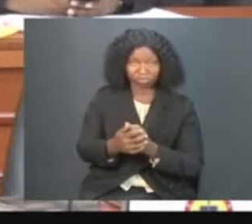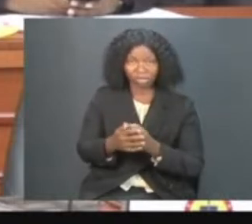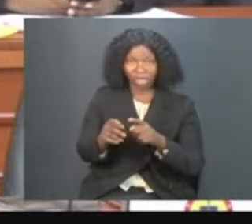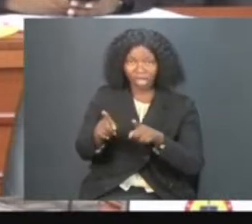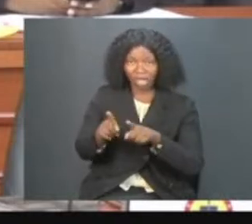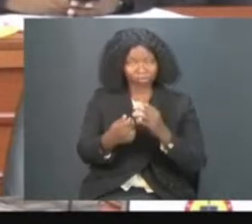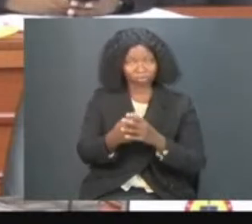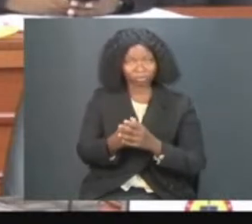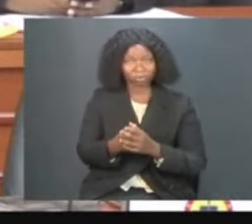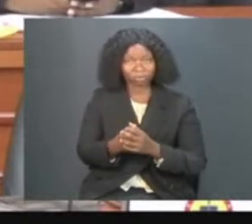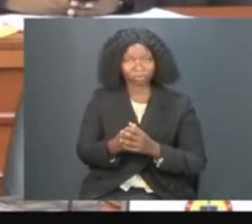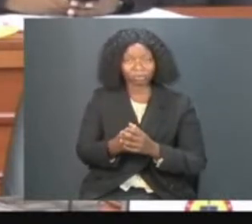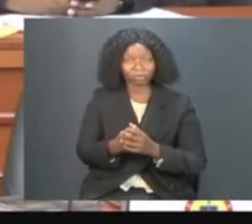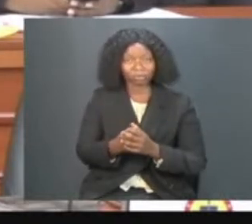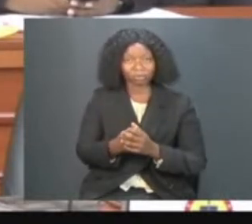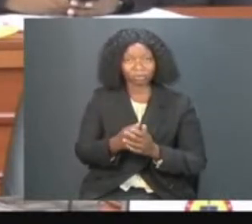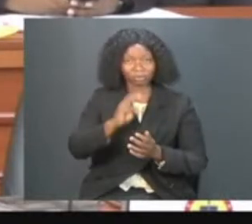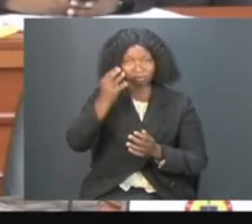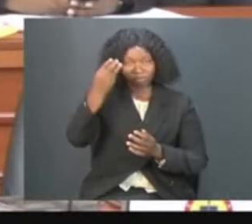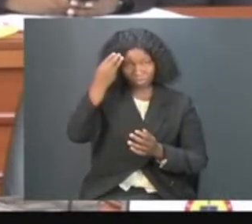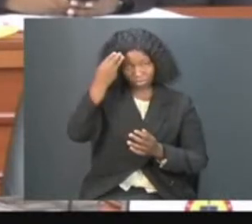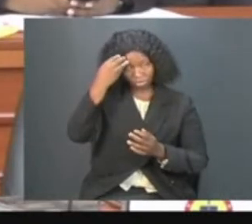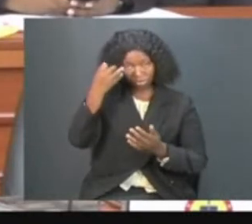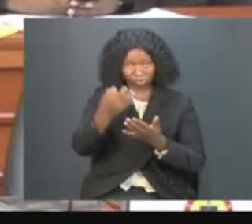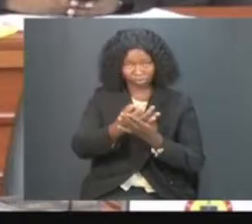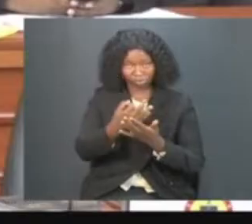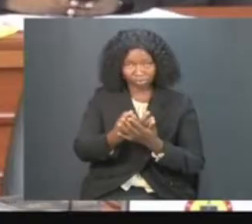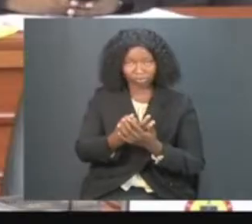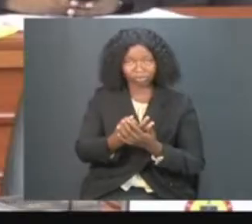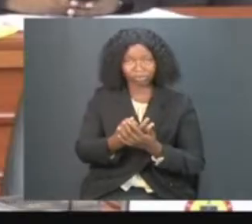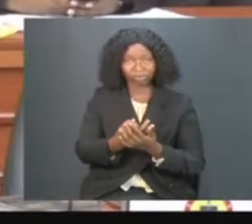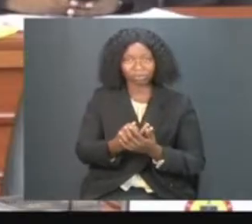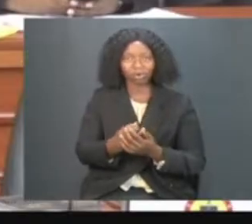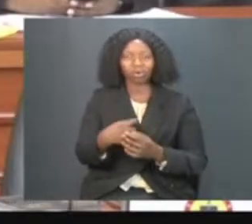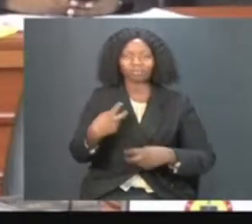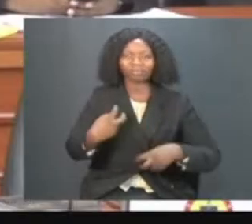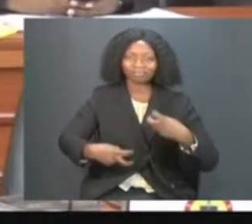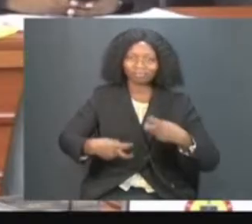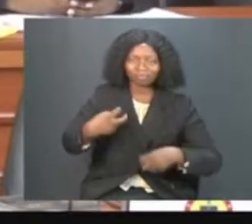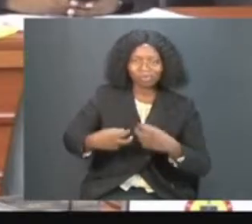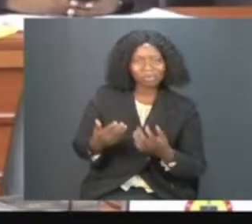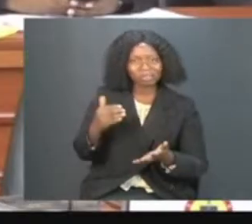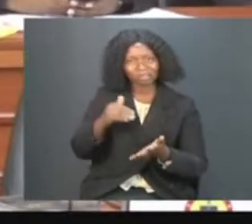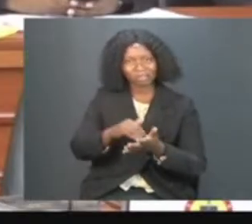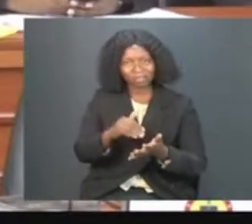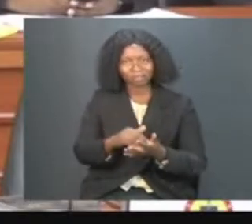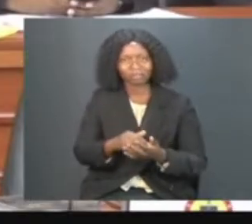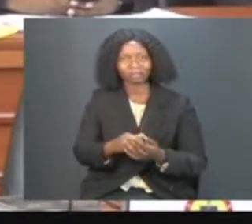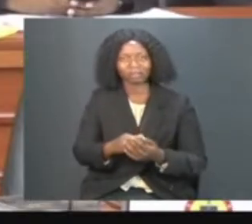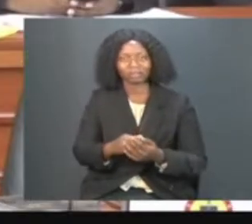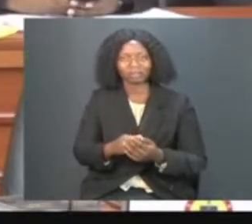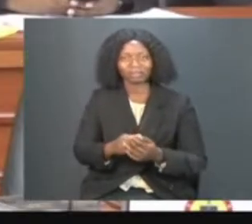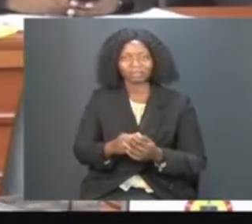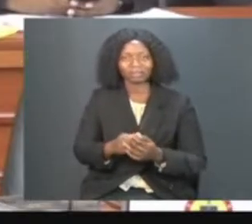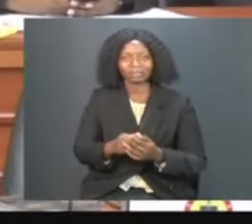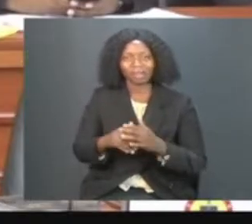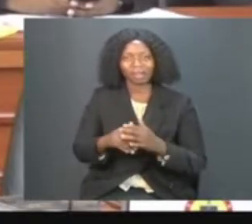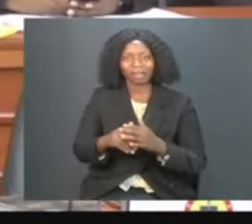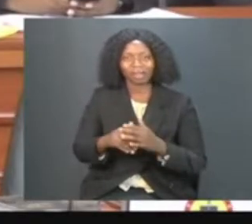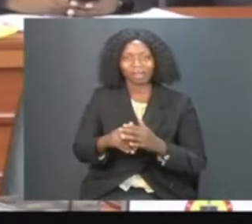speak, finance. And so it is very problematic, once again, the direction in which this